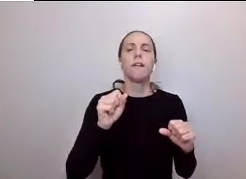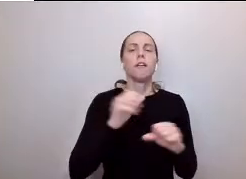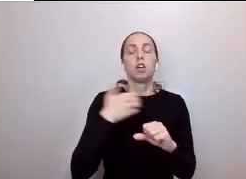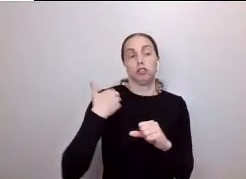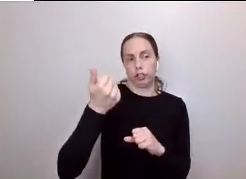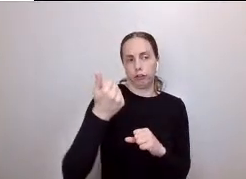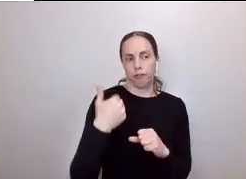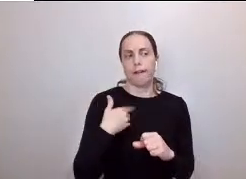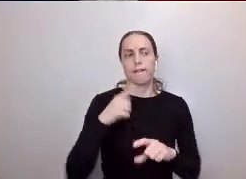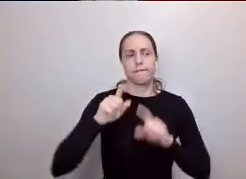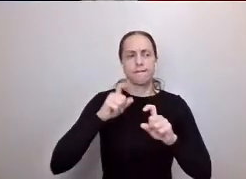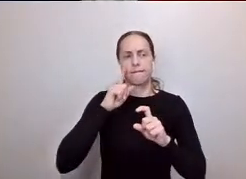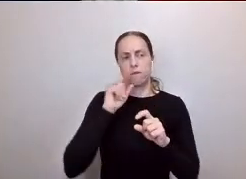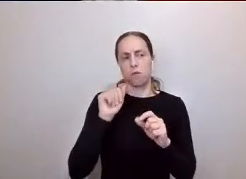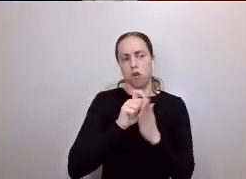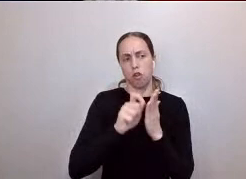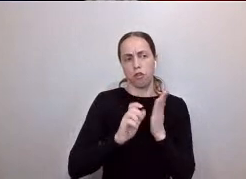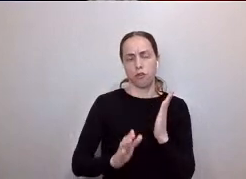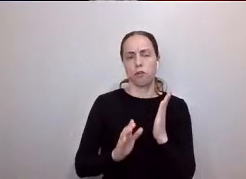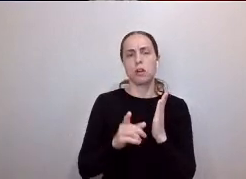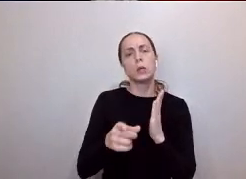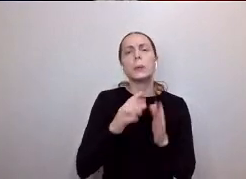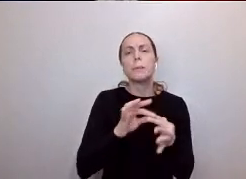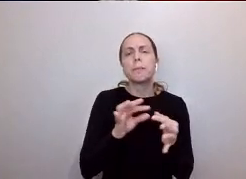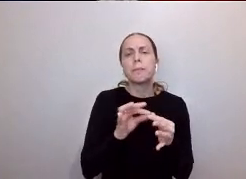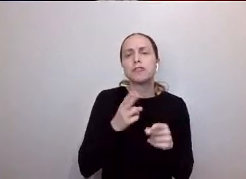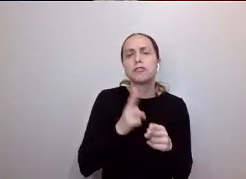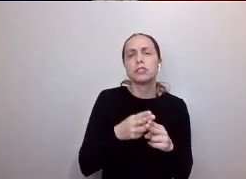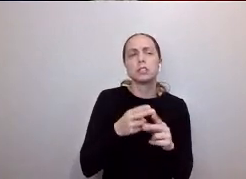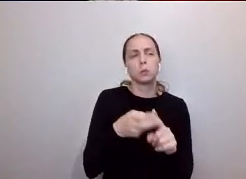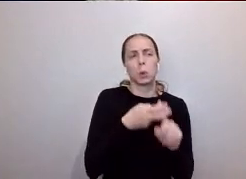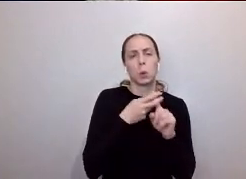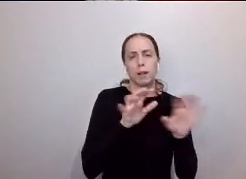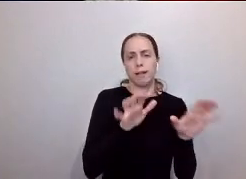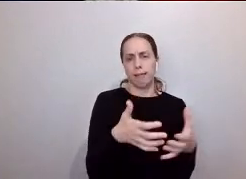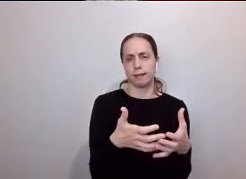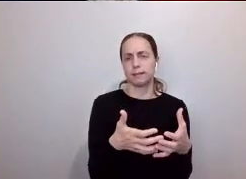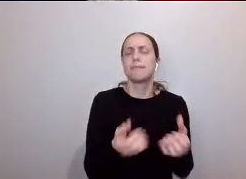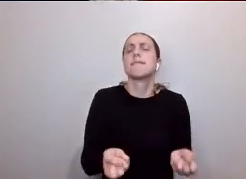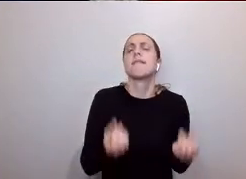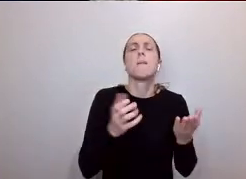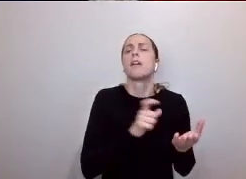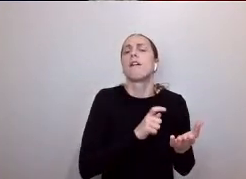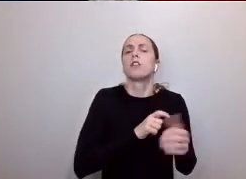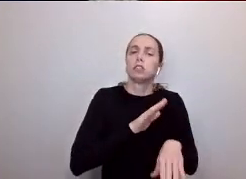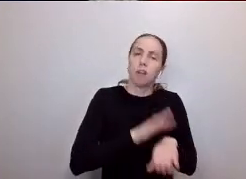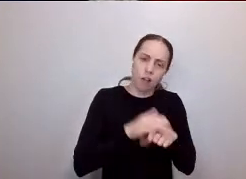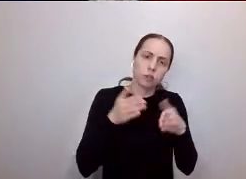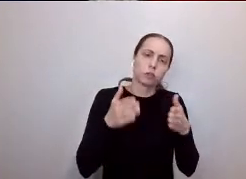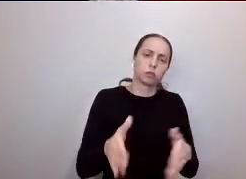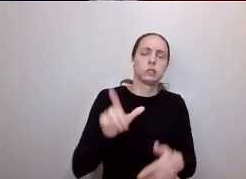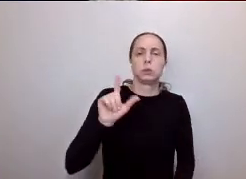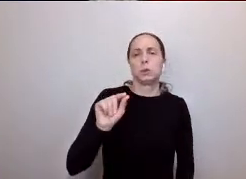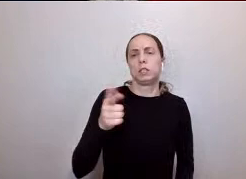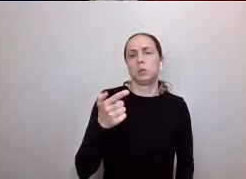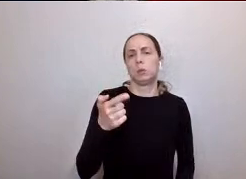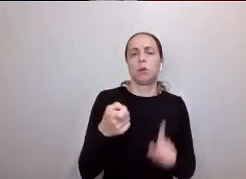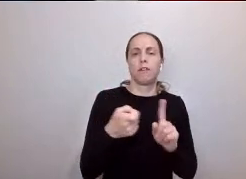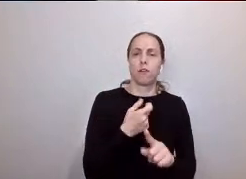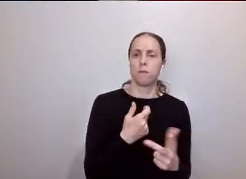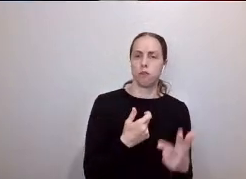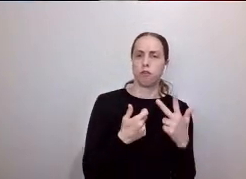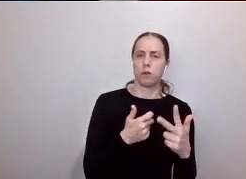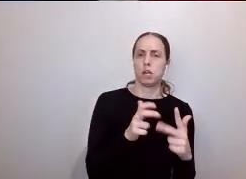mentioned the recruiting classes. How many officers will be on the street in 2021 out of the 3 recruiting classes that,